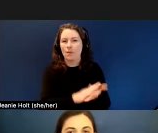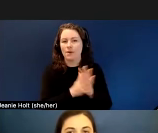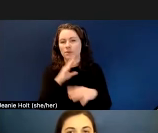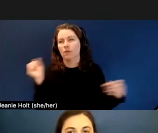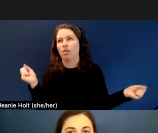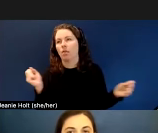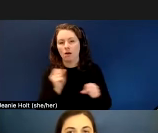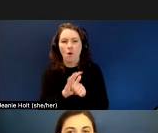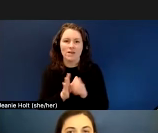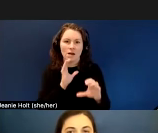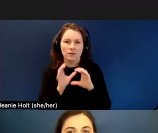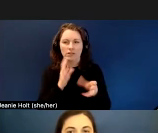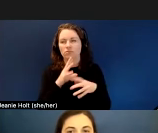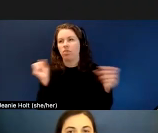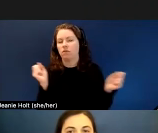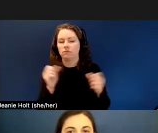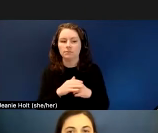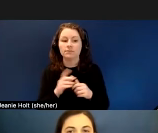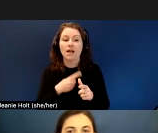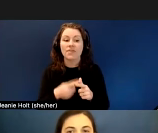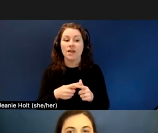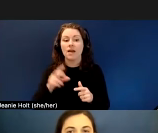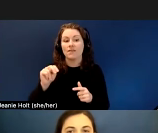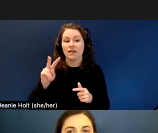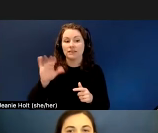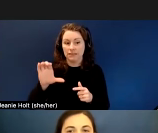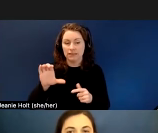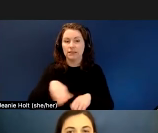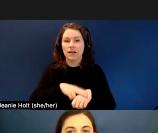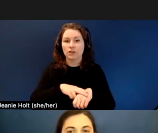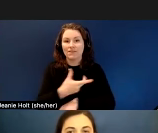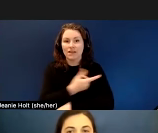of that conversation. And then the National Vaccine Information